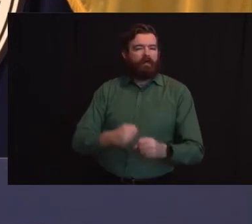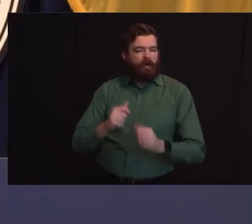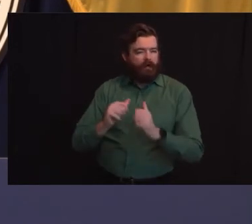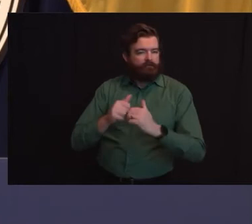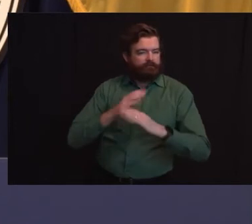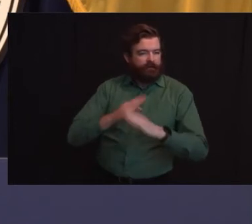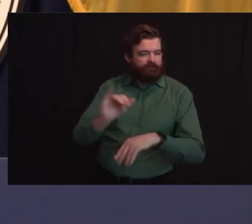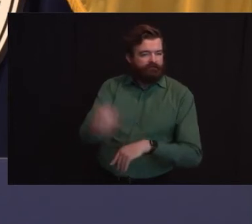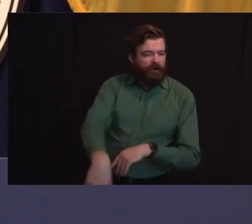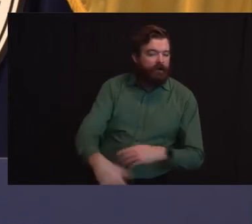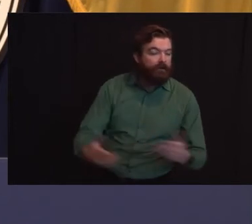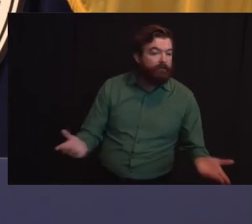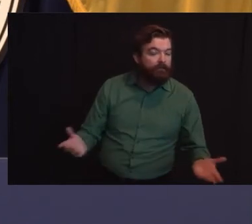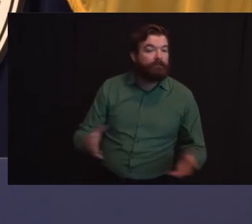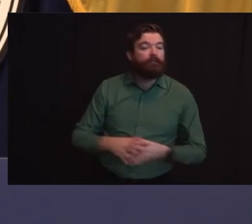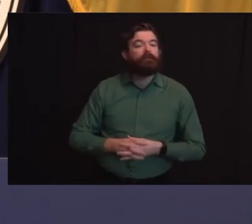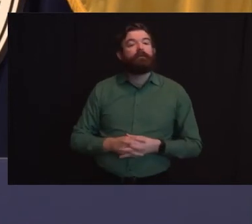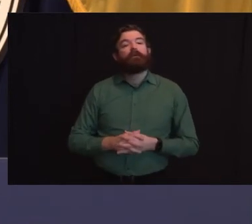Okay.